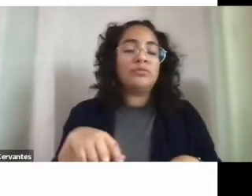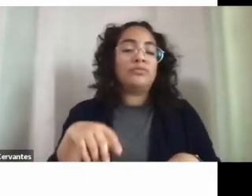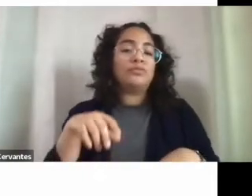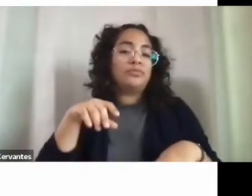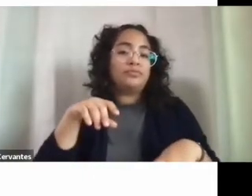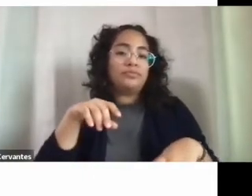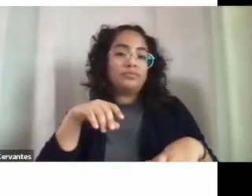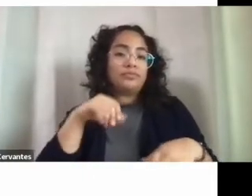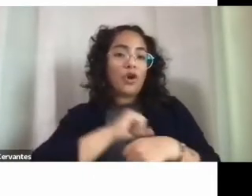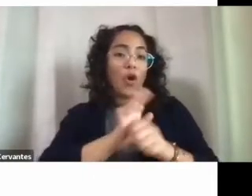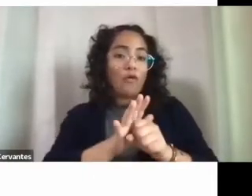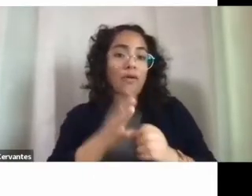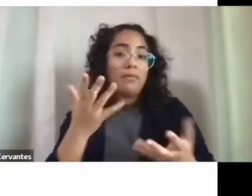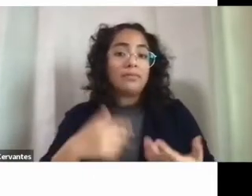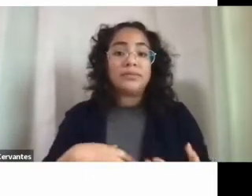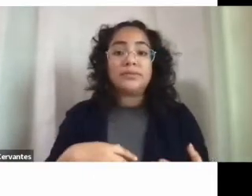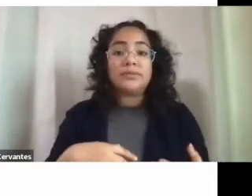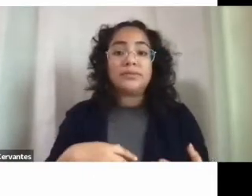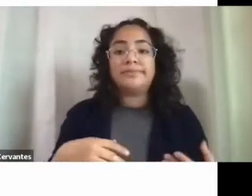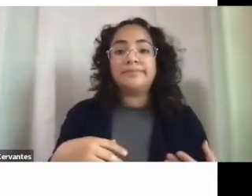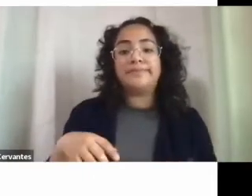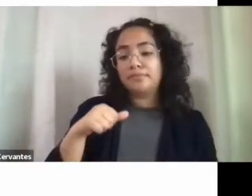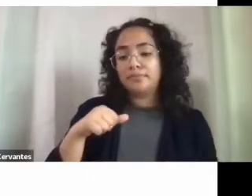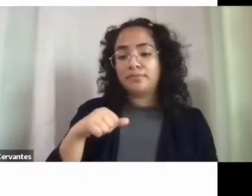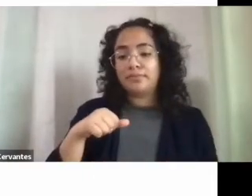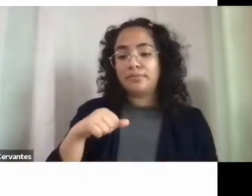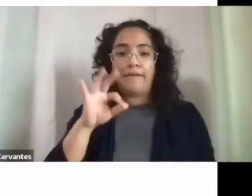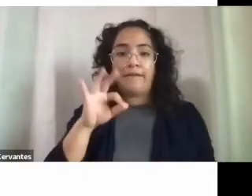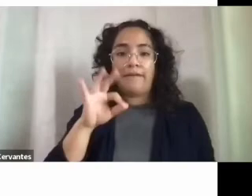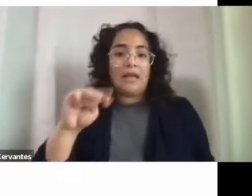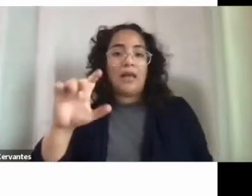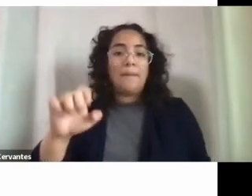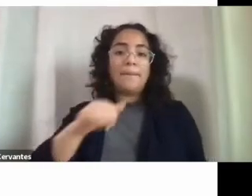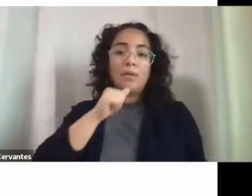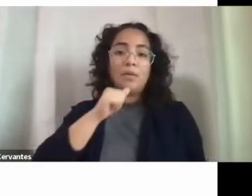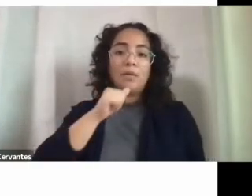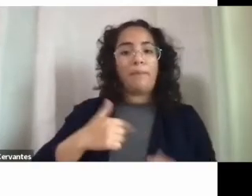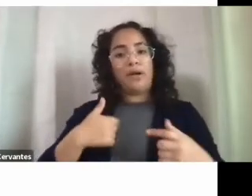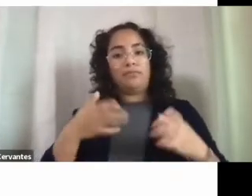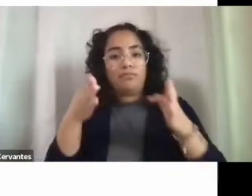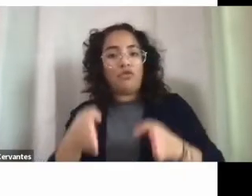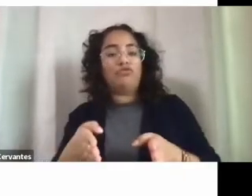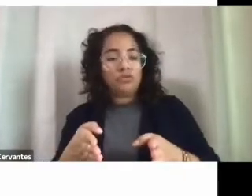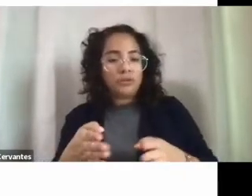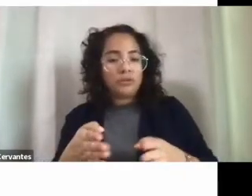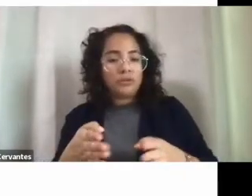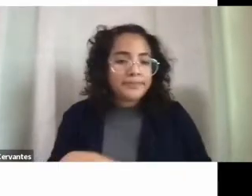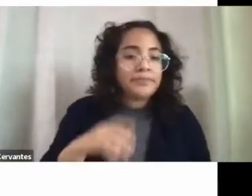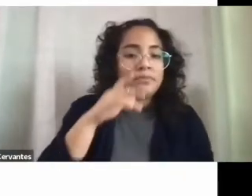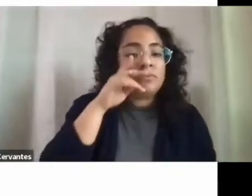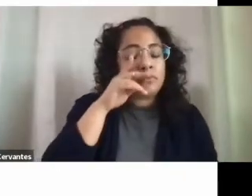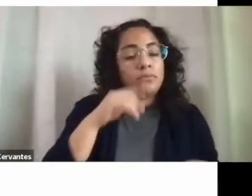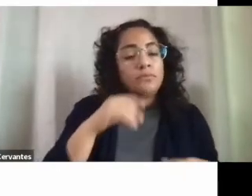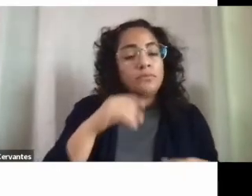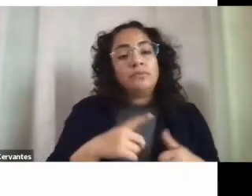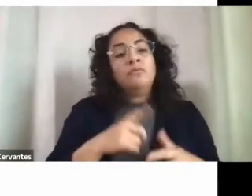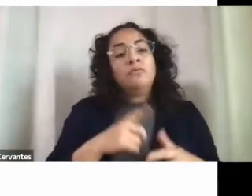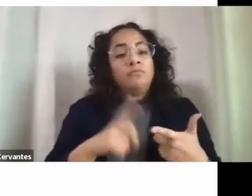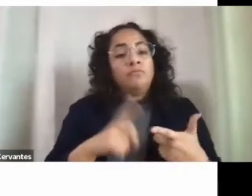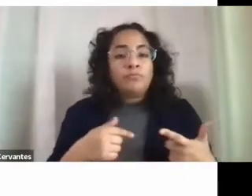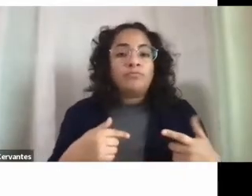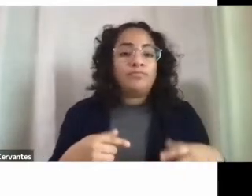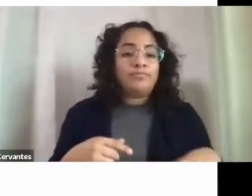the extremes of age, not very, very young or very, very elderly people, but kind of the bulk of